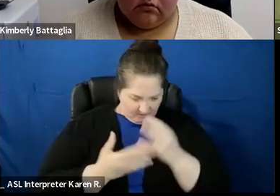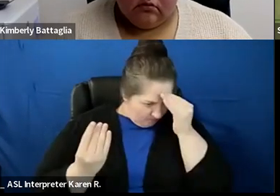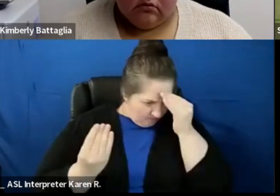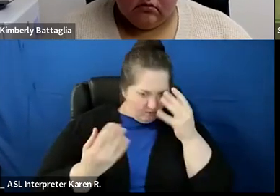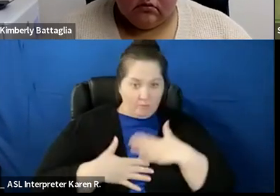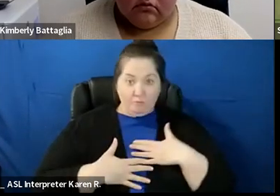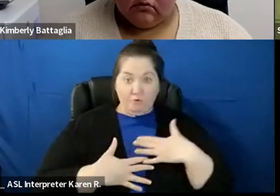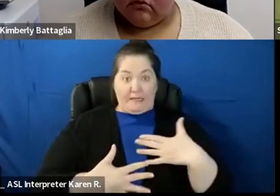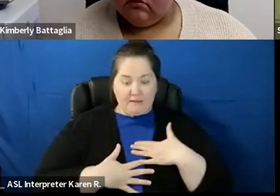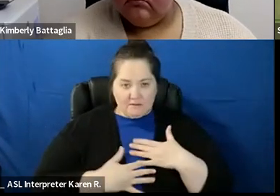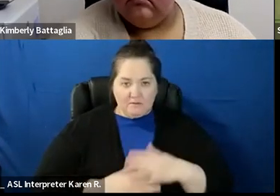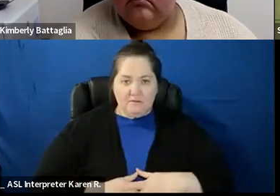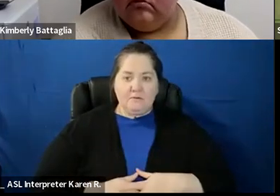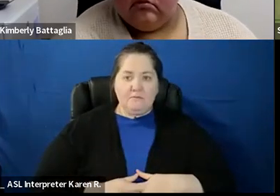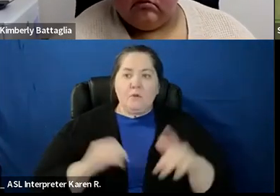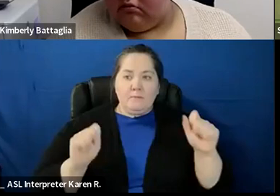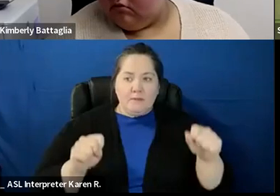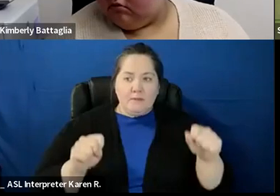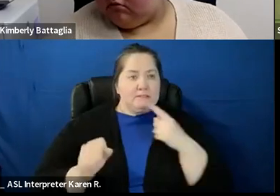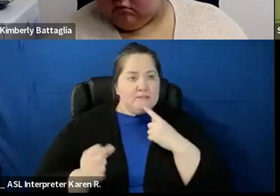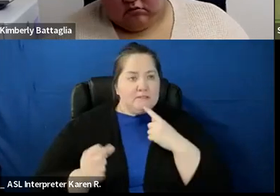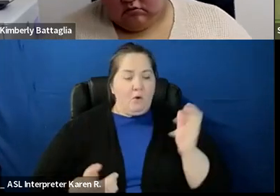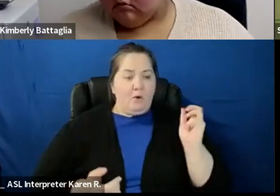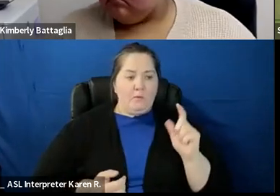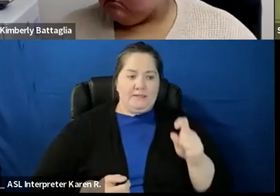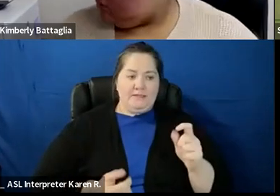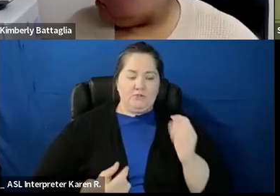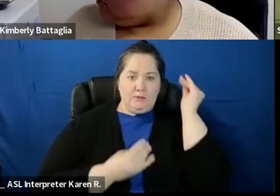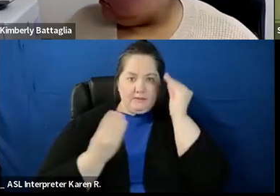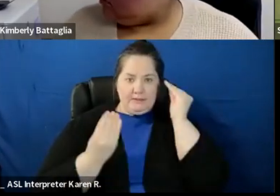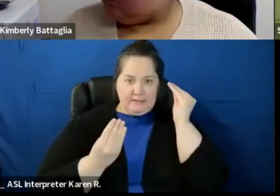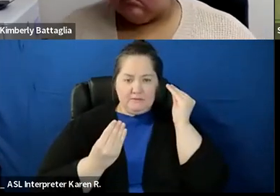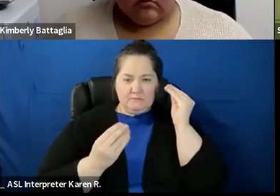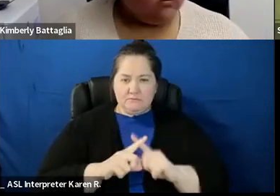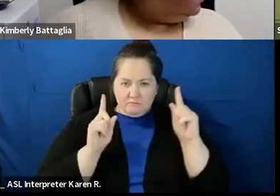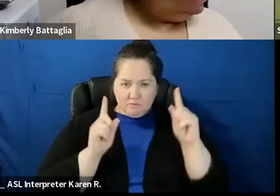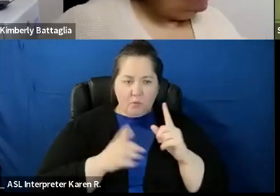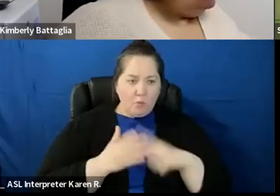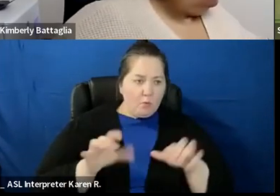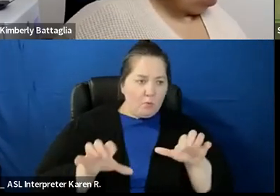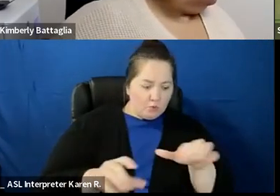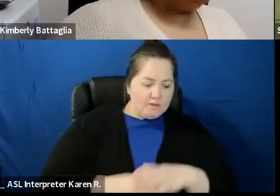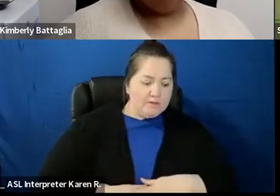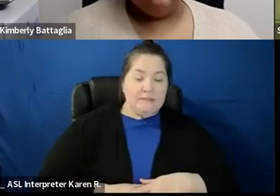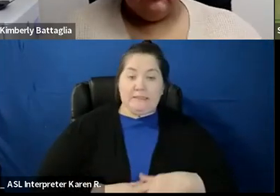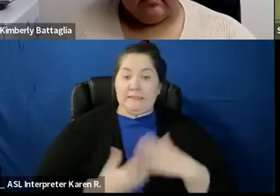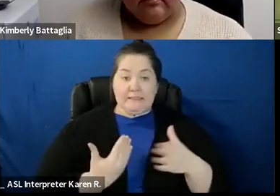sometimes like to that ability to like be okay, like, so we need to rethink what we're doing, right? Because it is so easy to get like